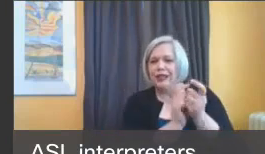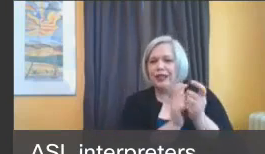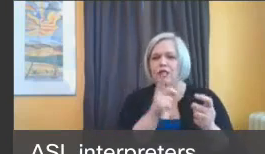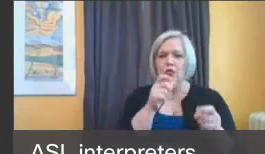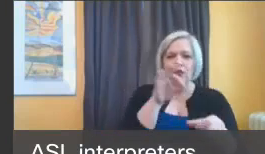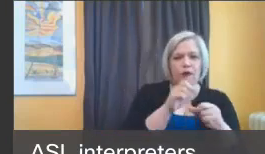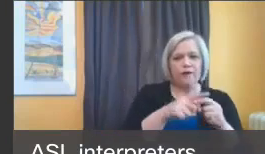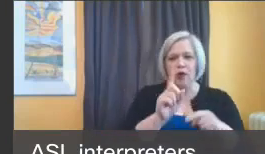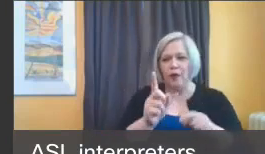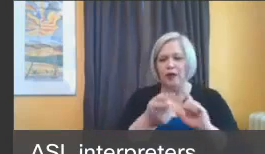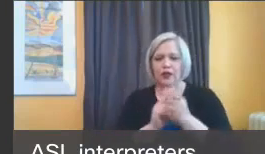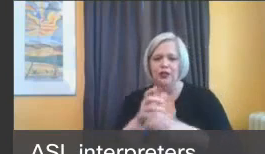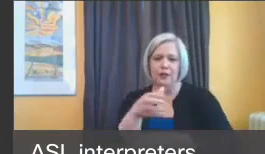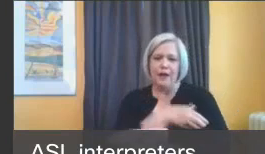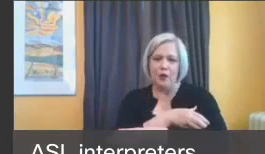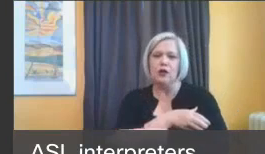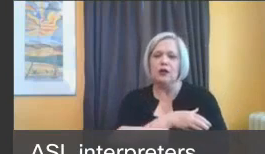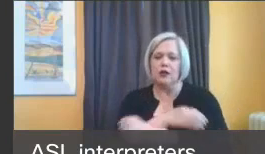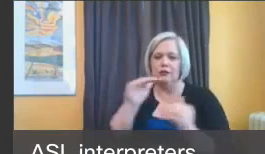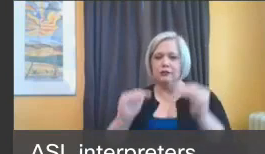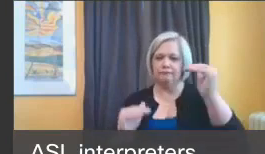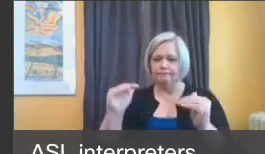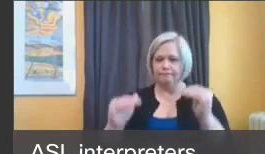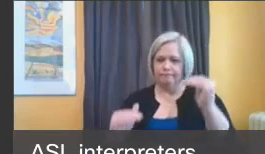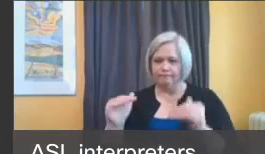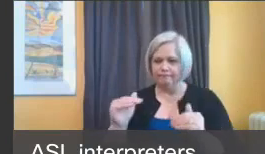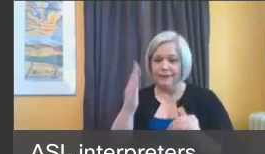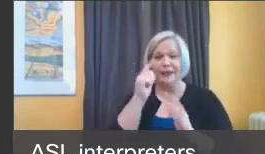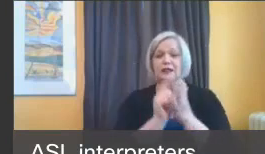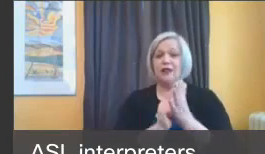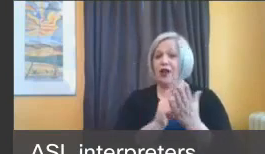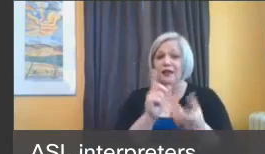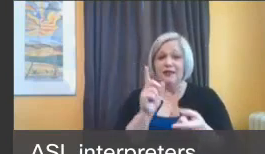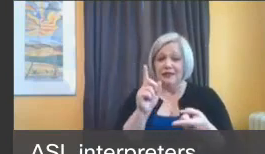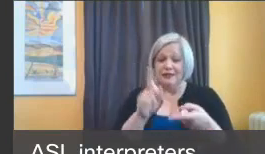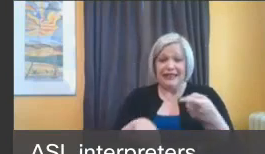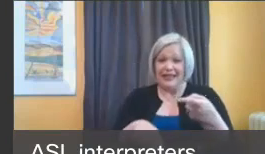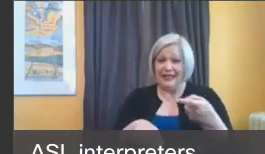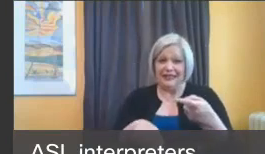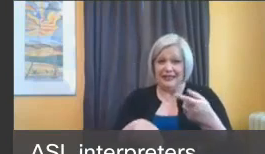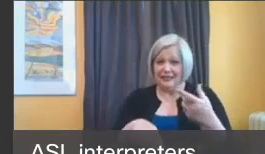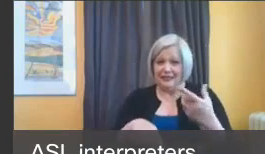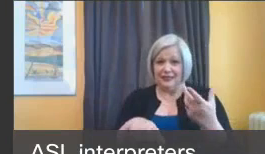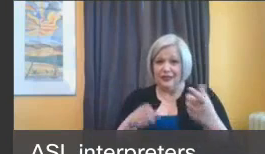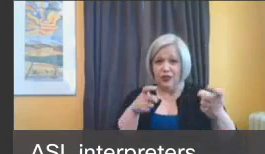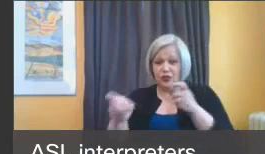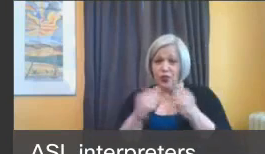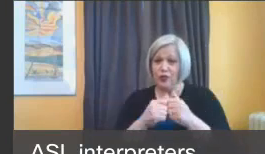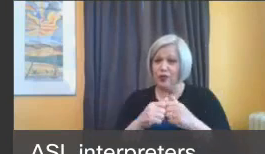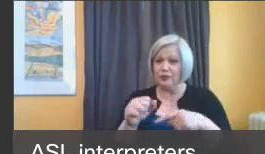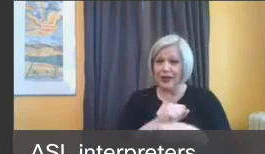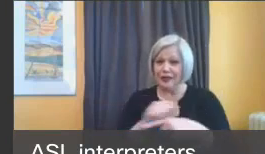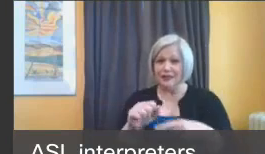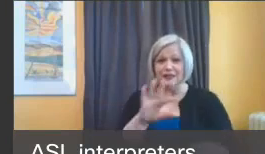of minority groups. Because the law has restricted the ability of states to rely on facially discriminatory practices, Florida, like